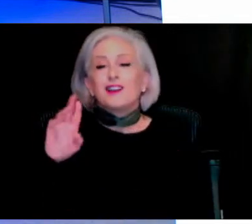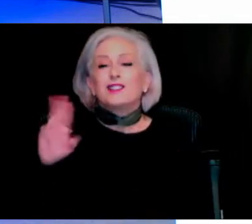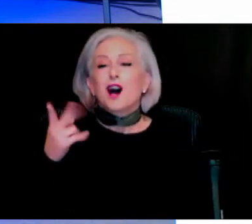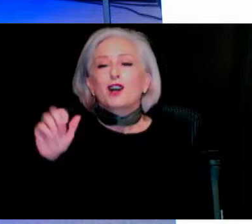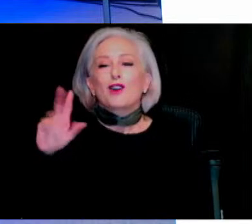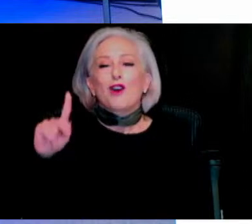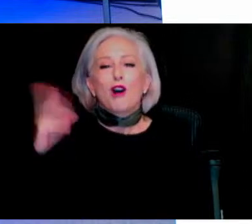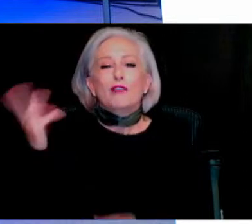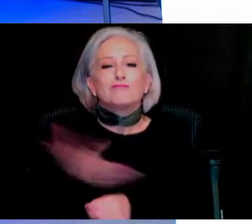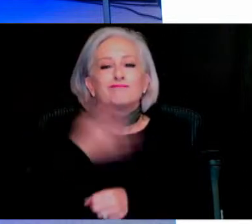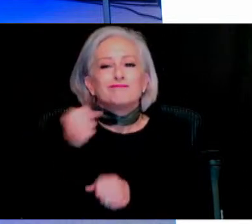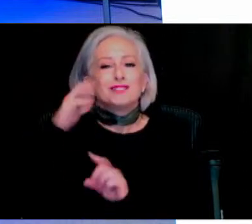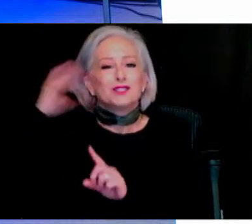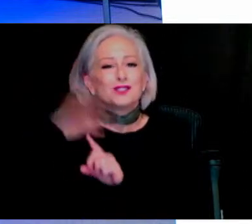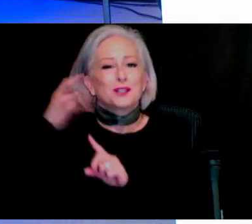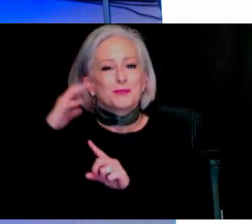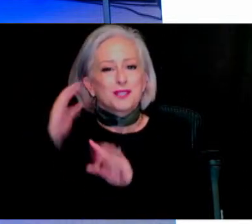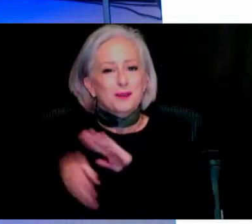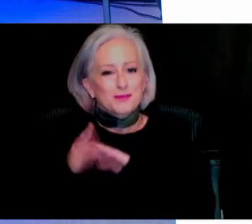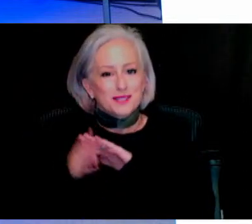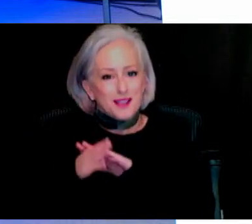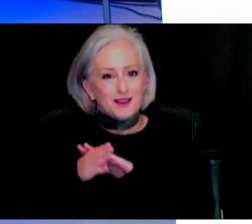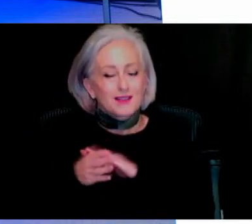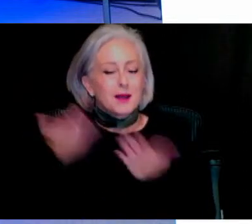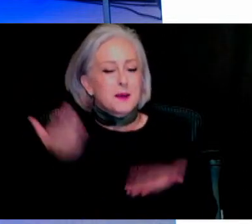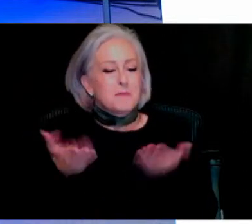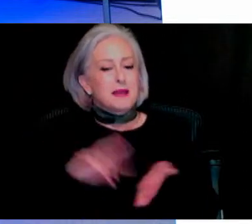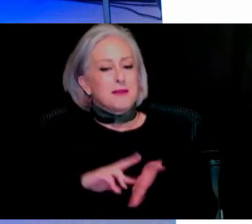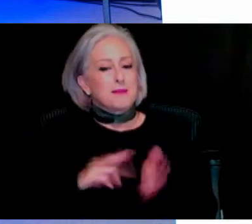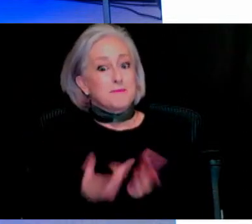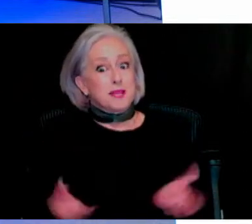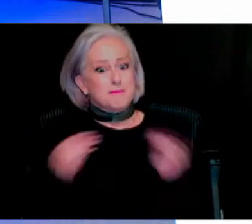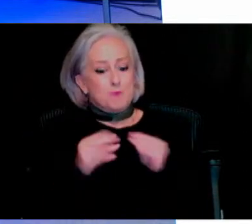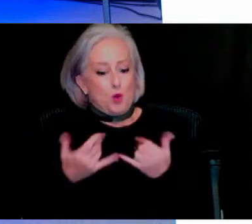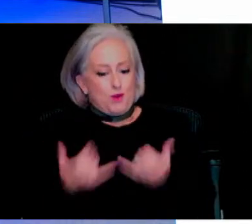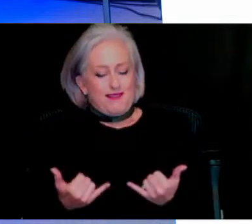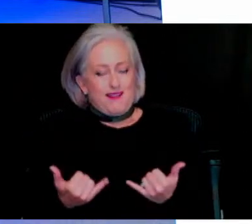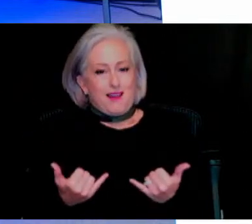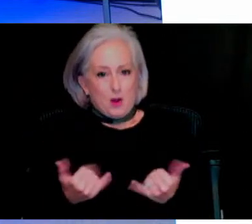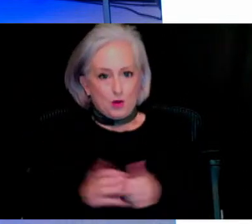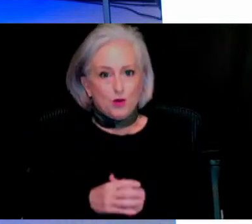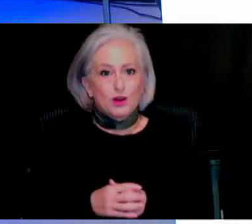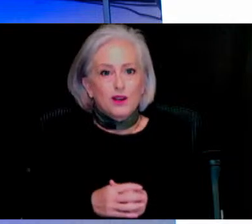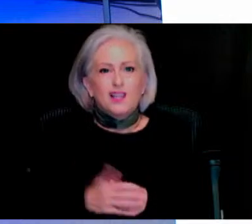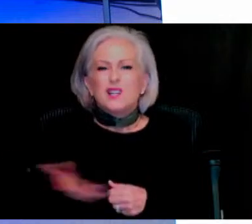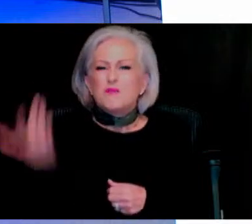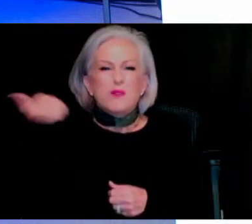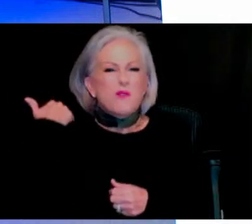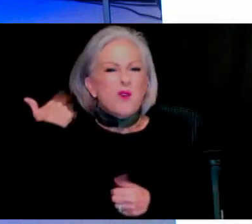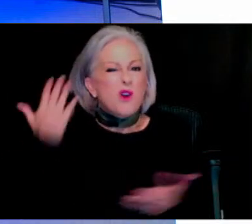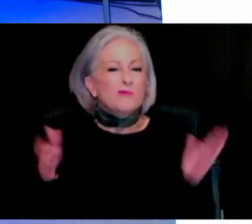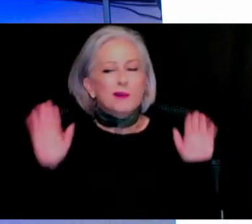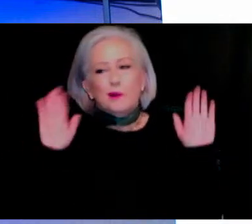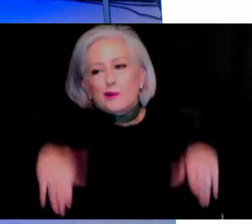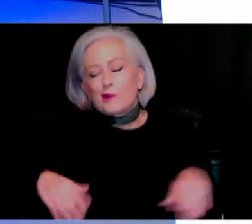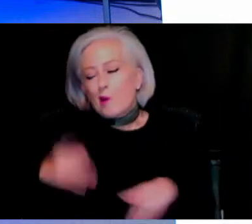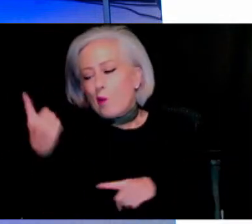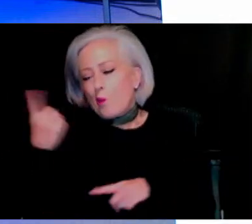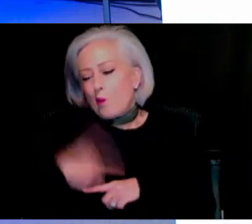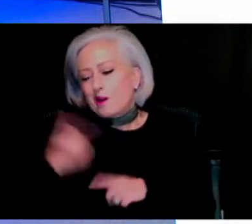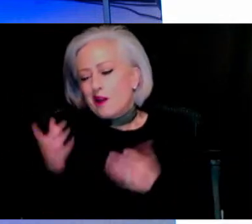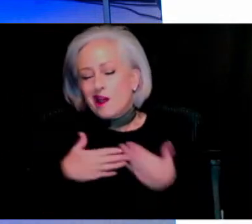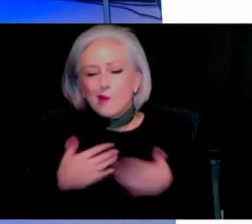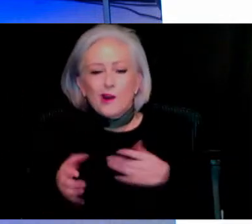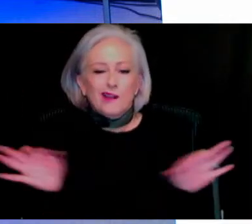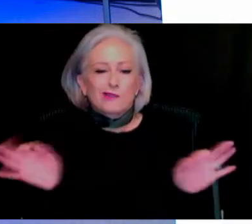championship, I think sometimes maybe those things meant more now. Yeah. They may have just been like another day, another great thing that happened in our family, but when you take a